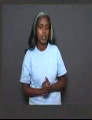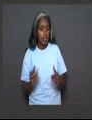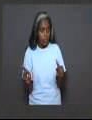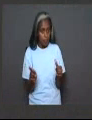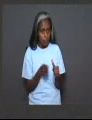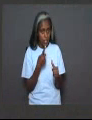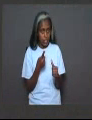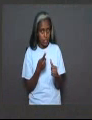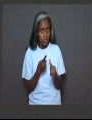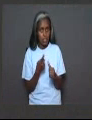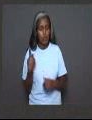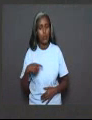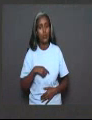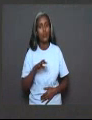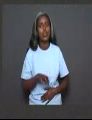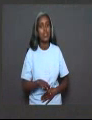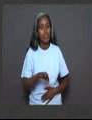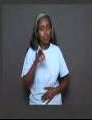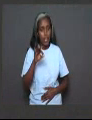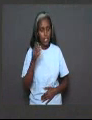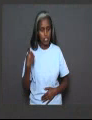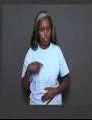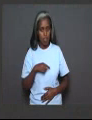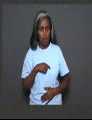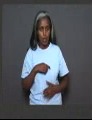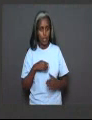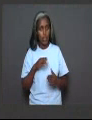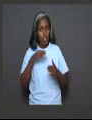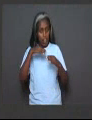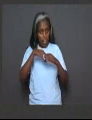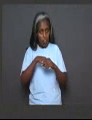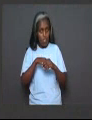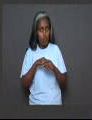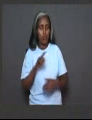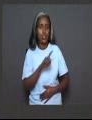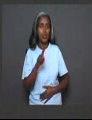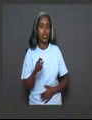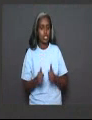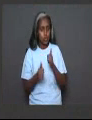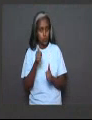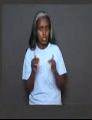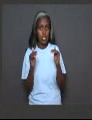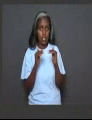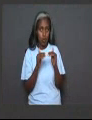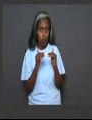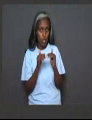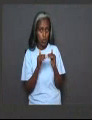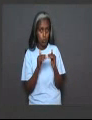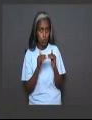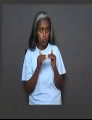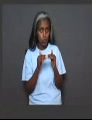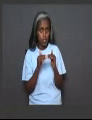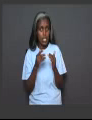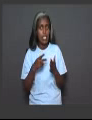First, we find our revenue equation, which is equal to